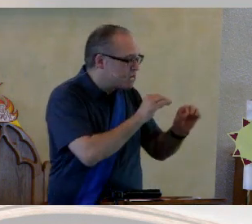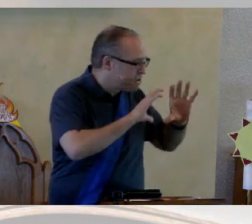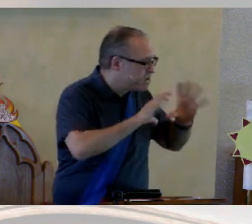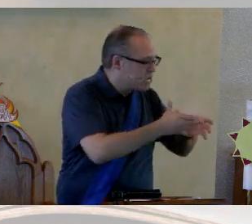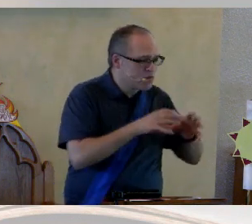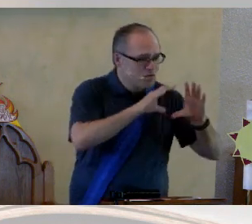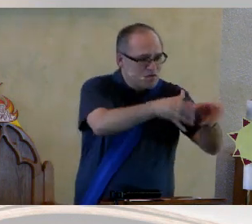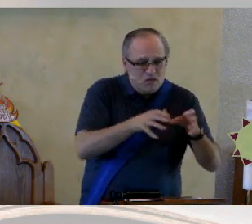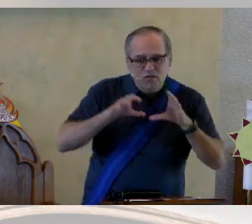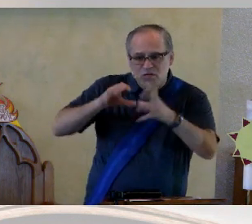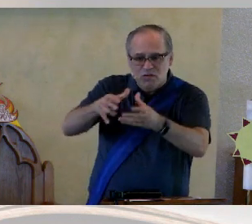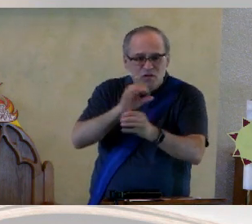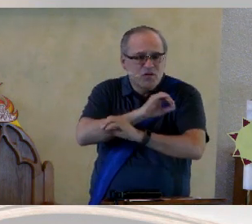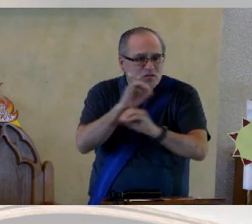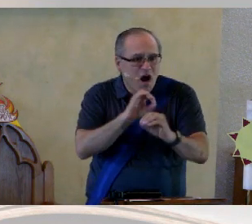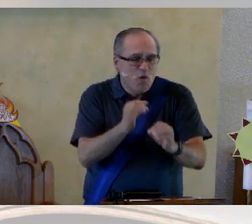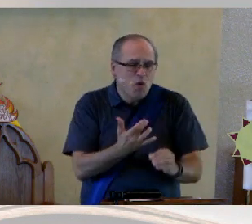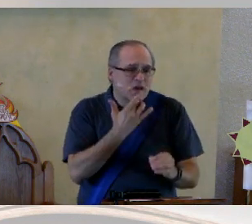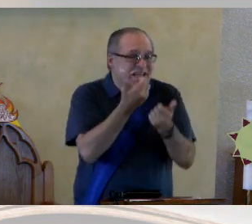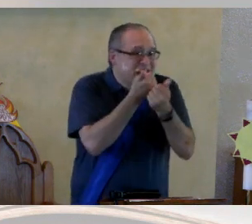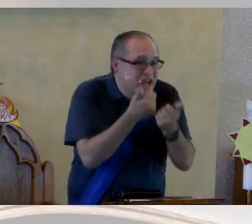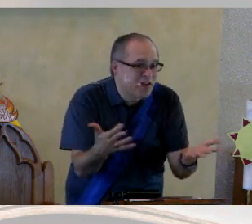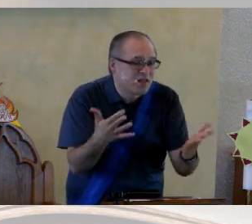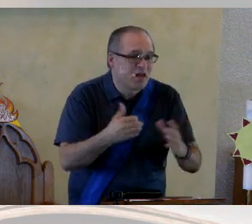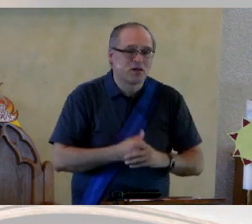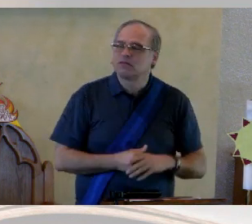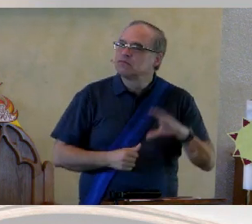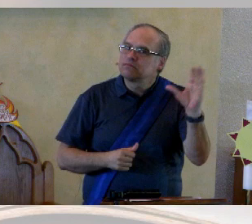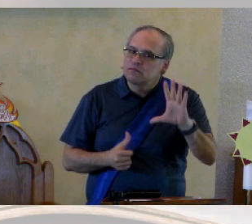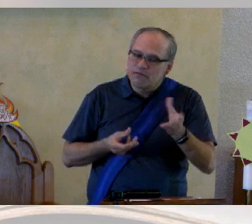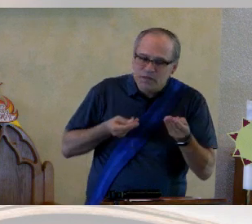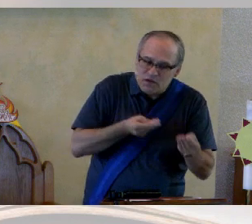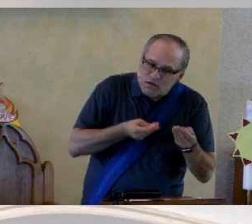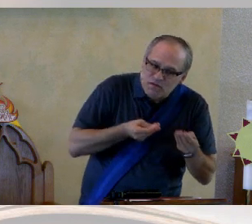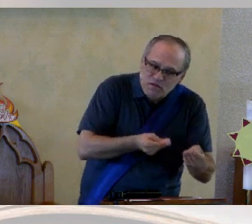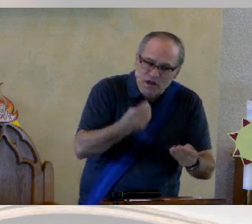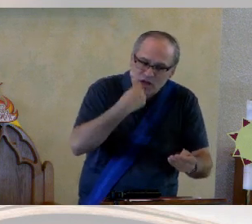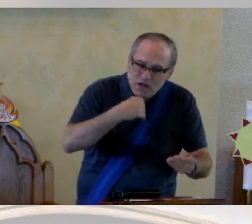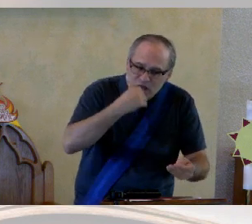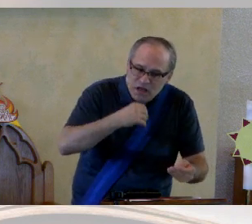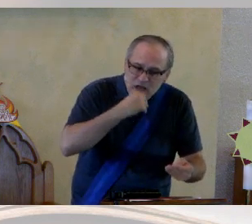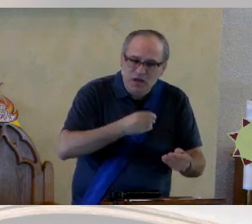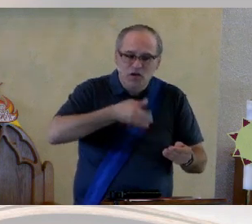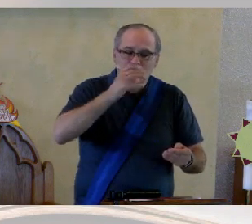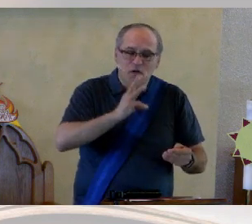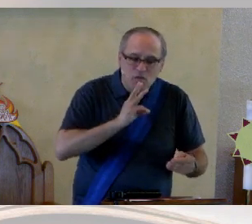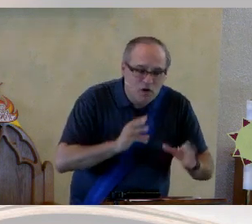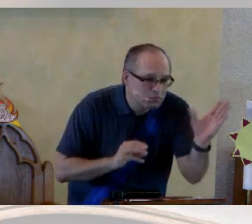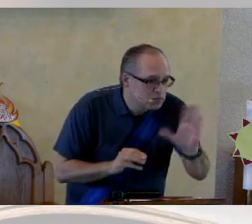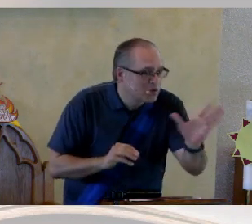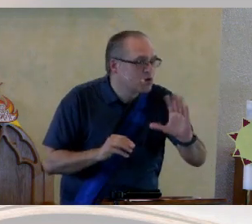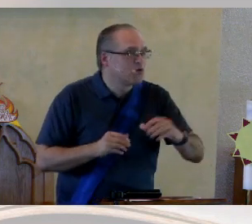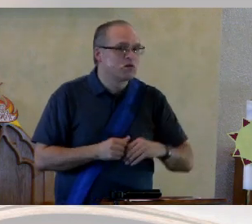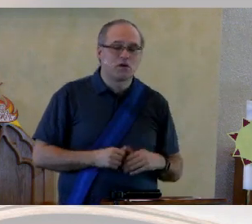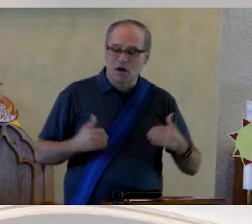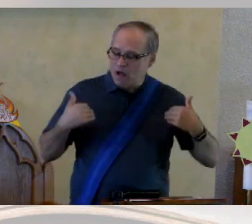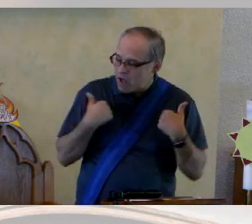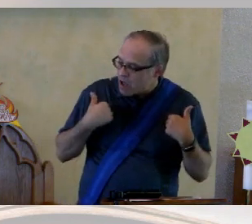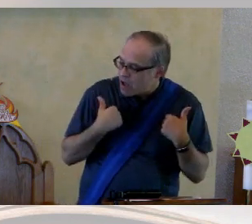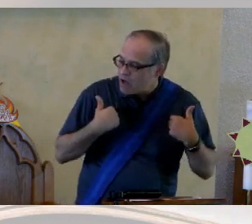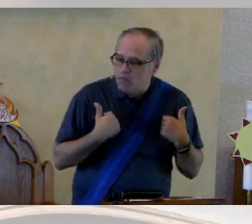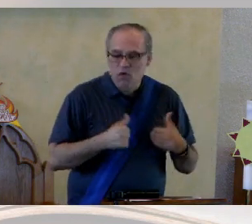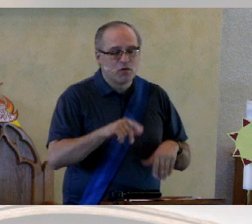flock shall taste anything. They shall not feed, nor shall they drink water. Human beings and animals shall be